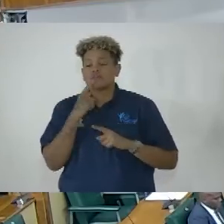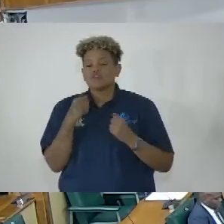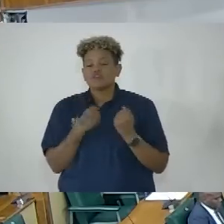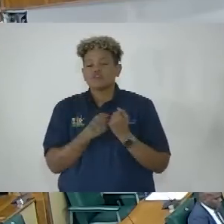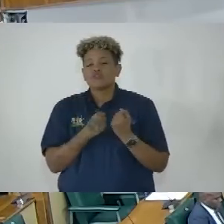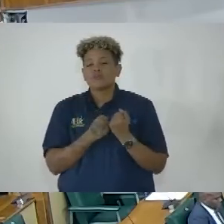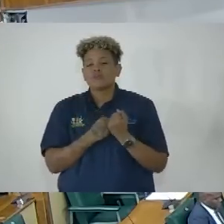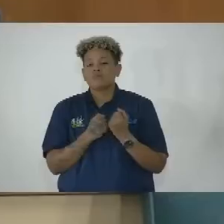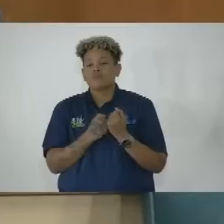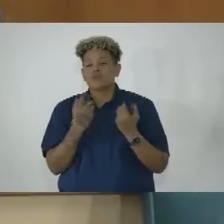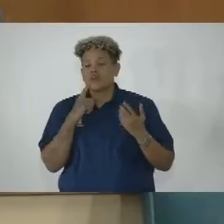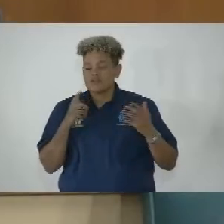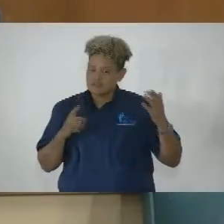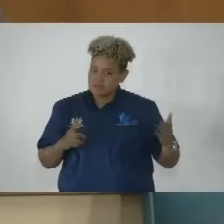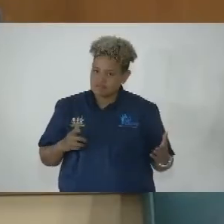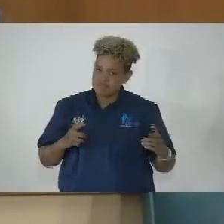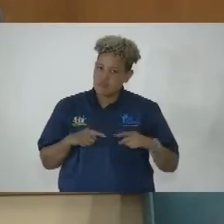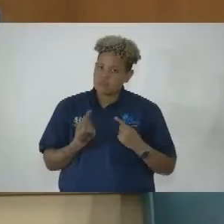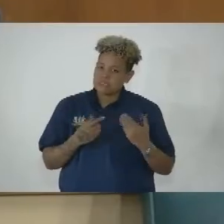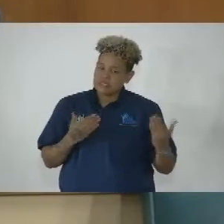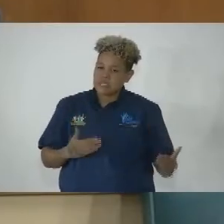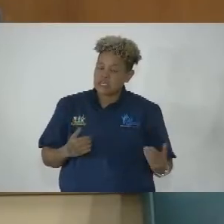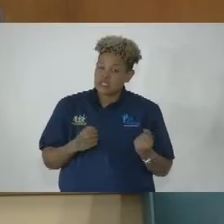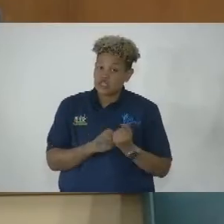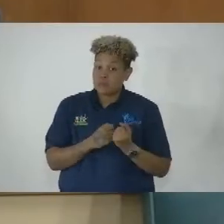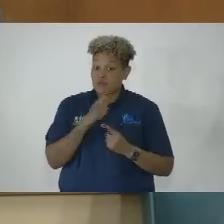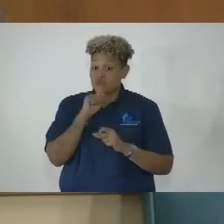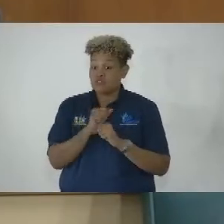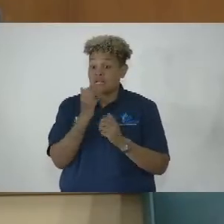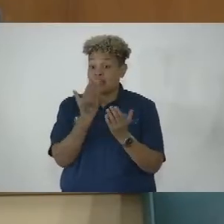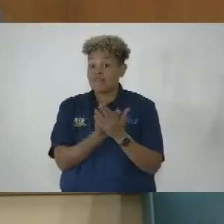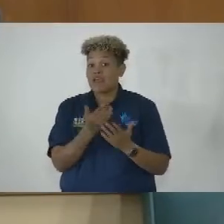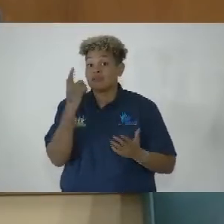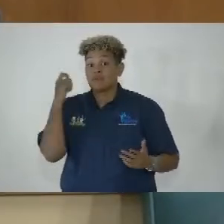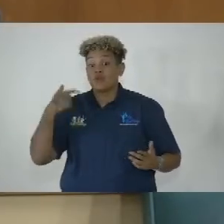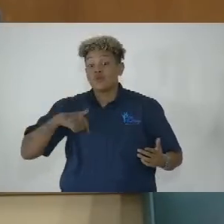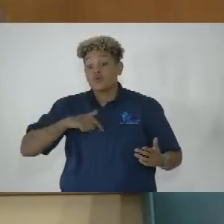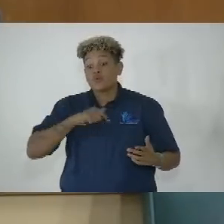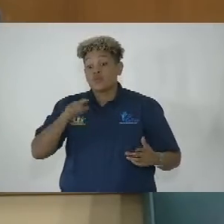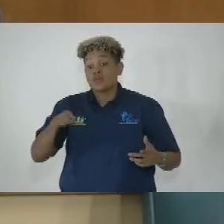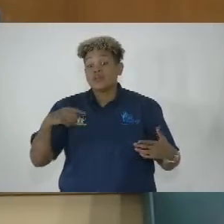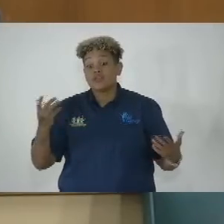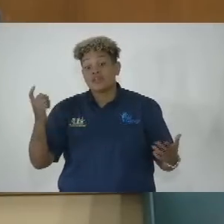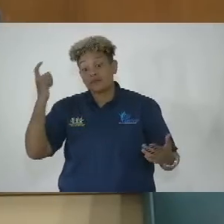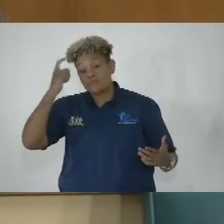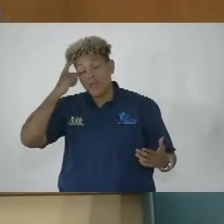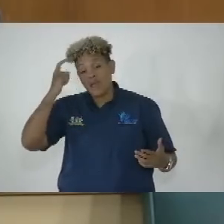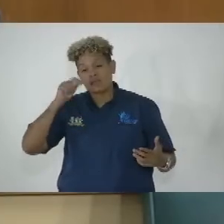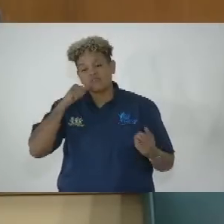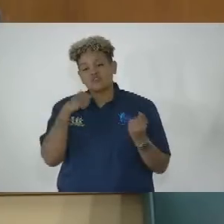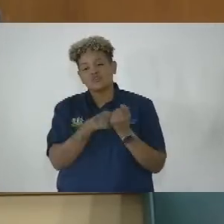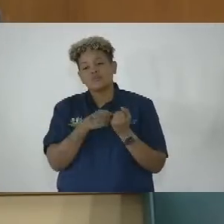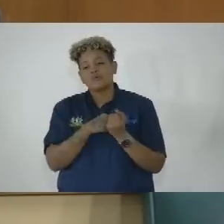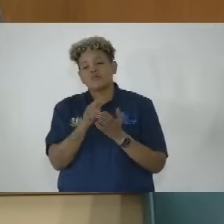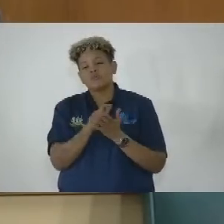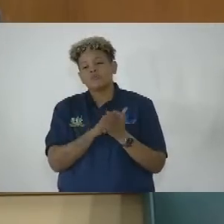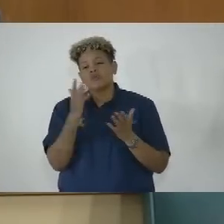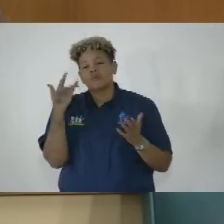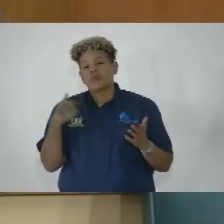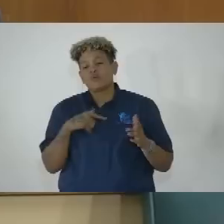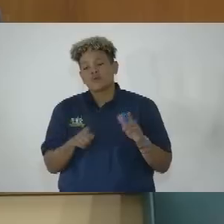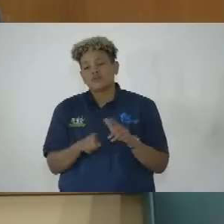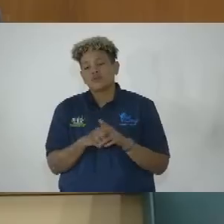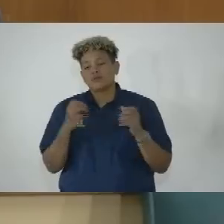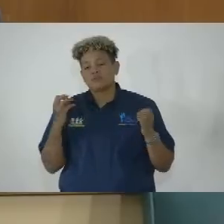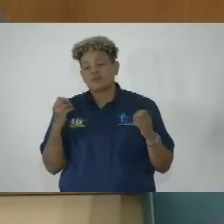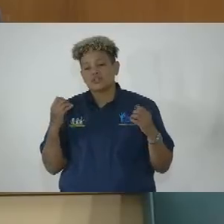of this side. In fact, it's because we are minded to support the bill why we're out in our